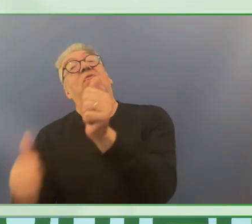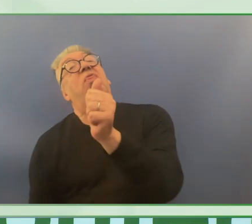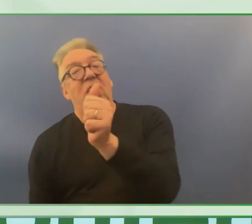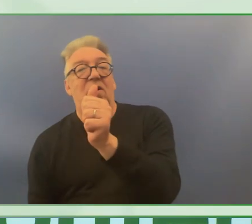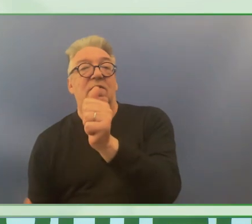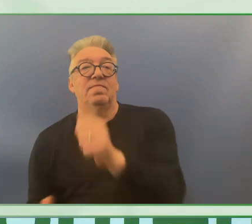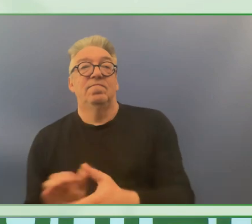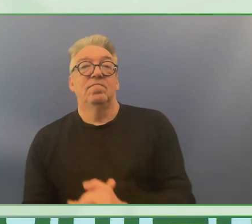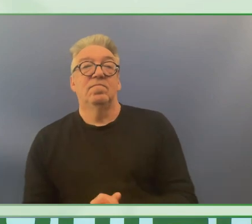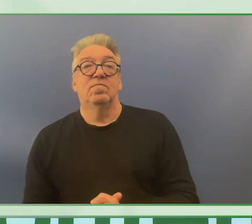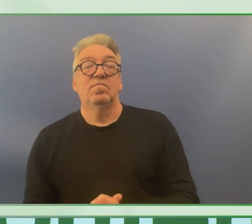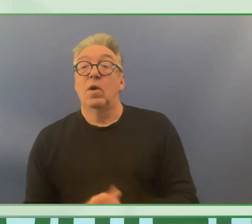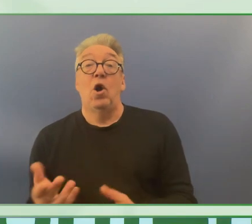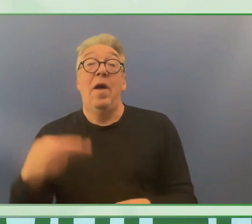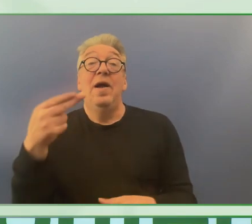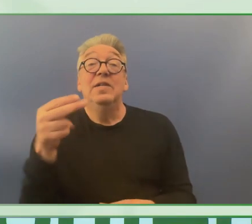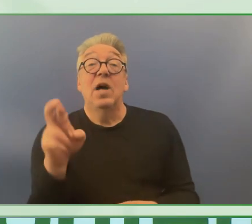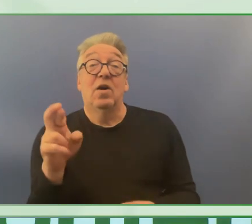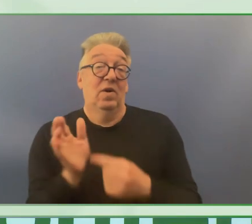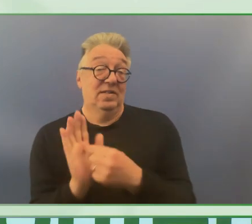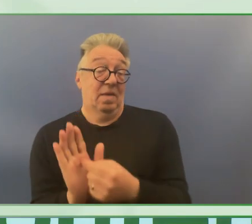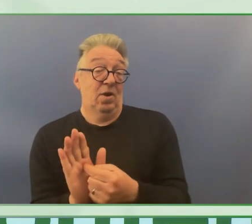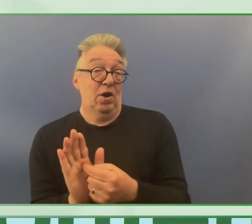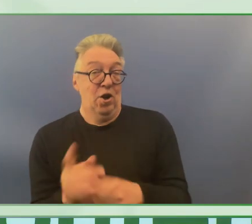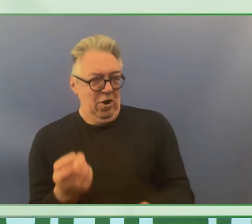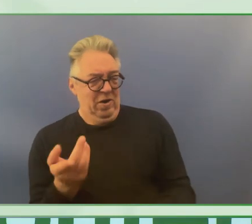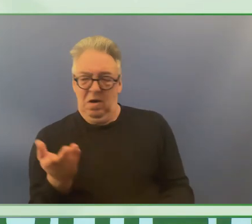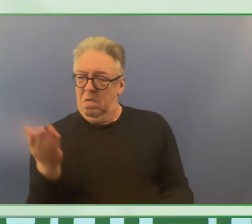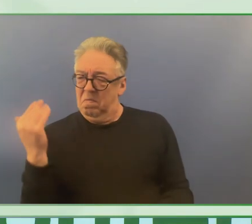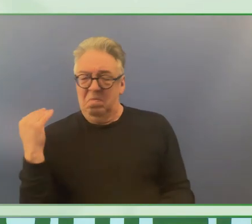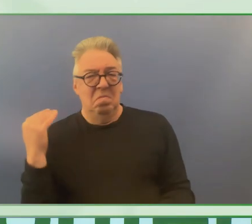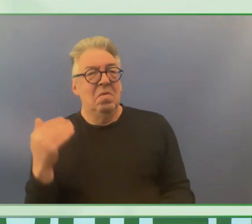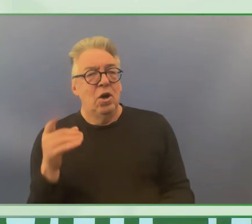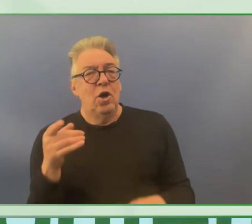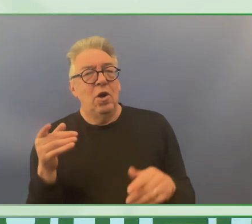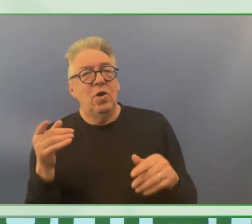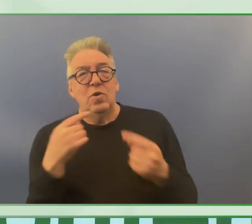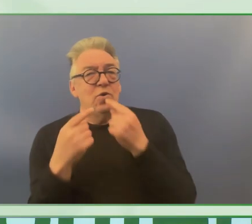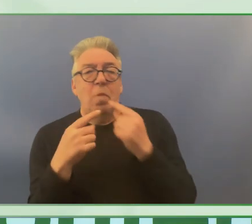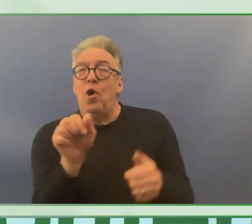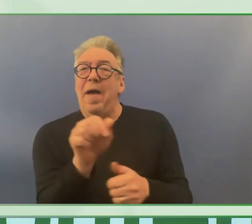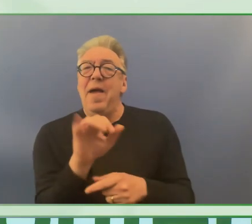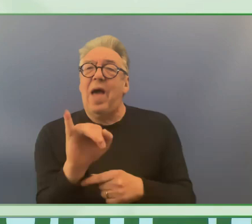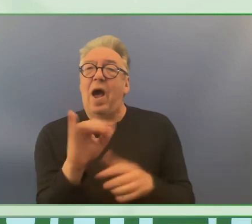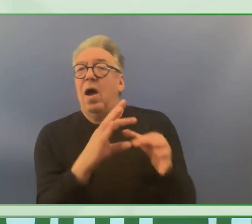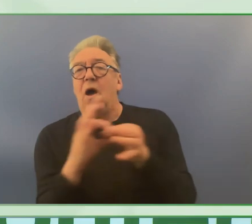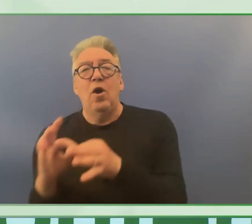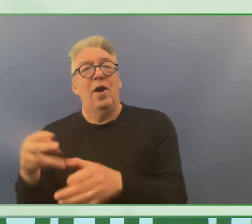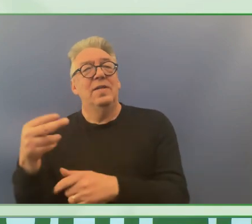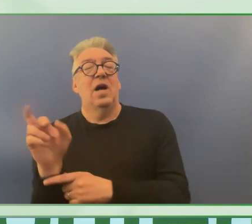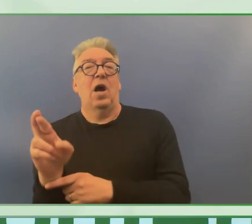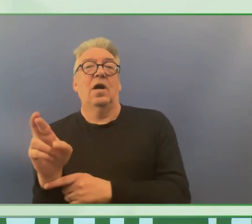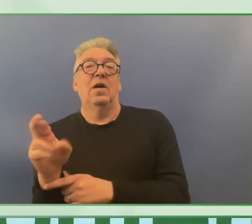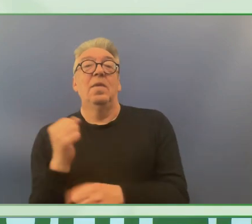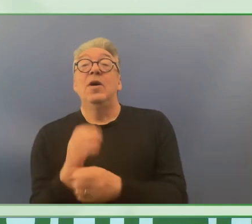and recruitment. I know there was a session the other day that talked about AI systems in recruitment as well, and making sure that people with disabilities